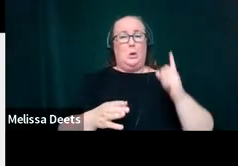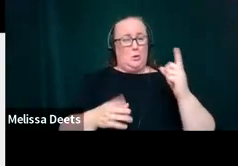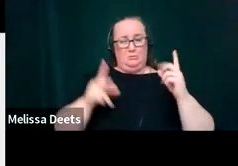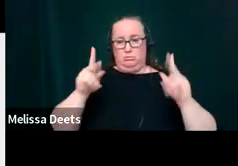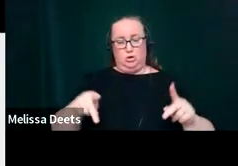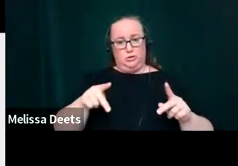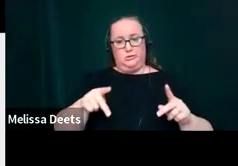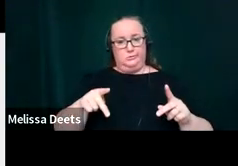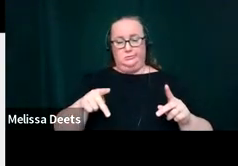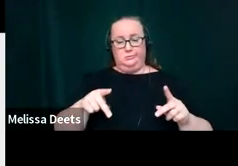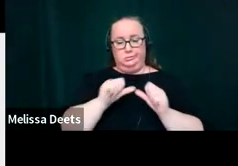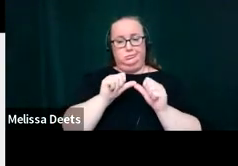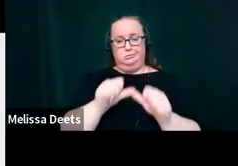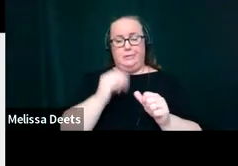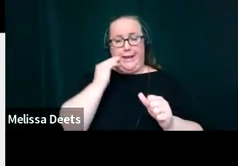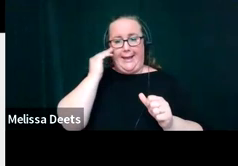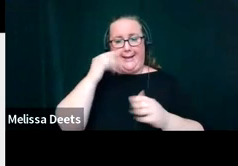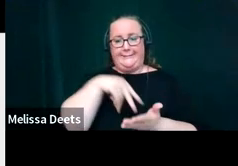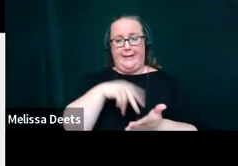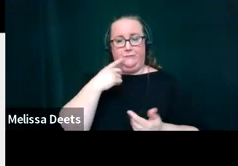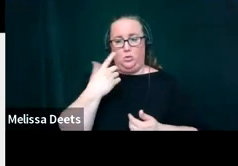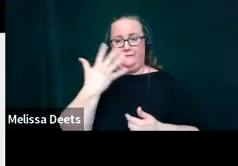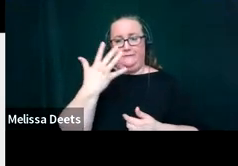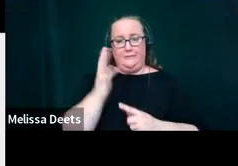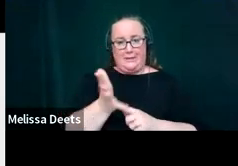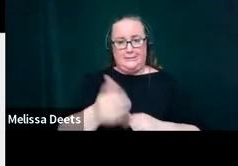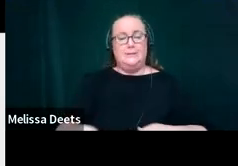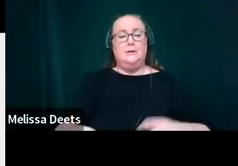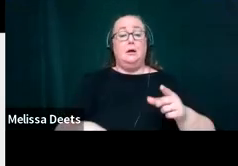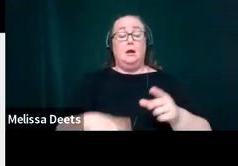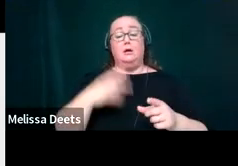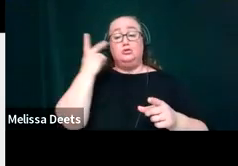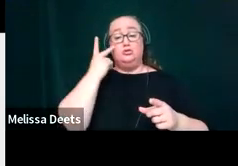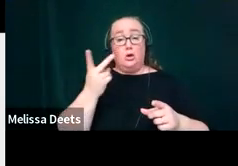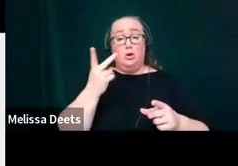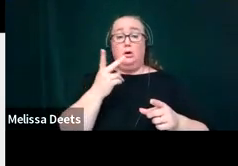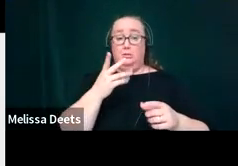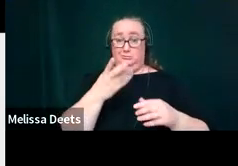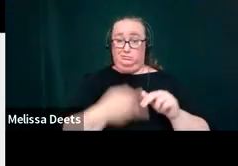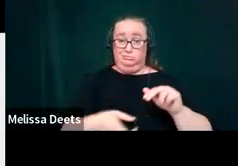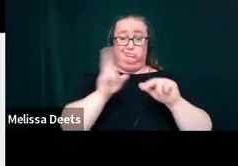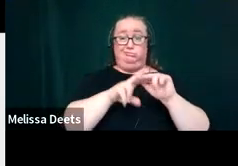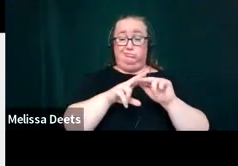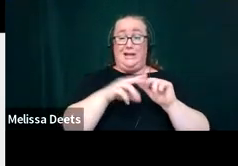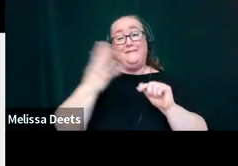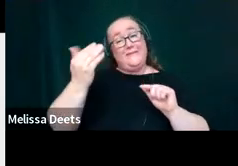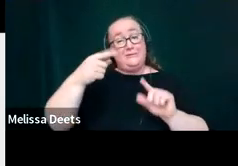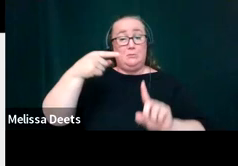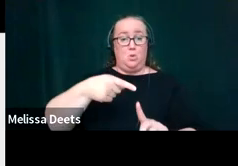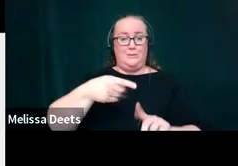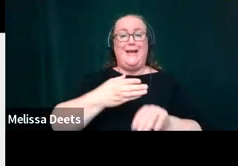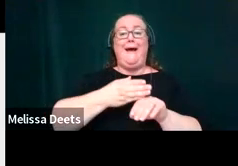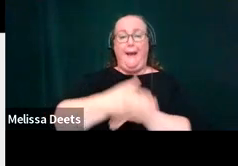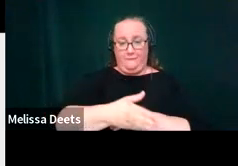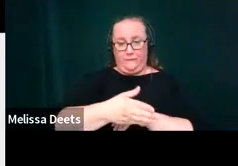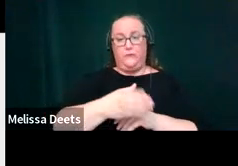minutes. They found that there was an average increase in the intraocular pressure by 15 points immediately following the